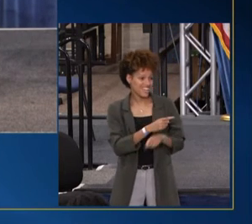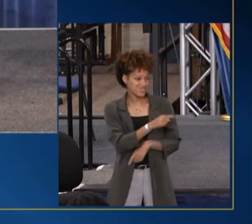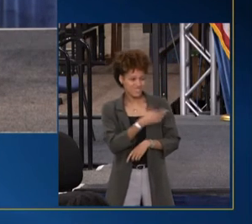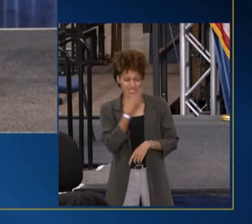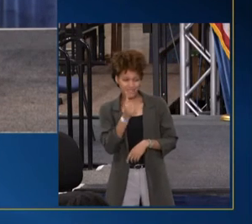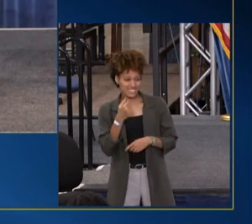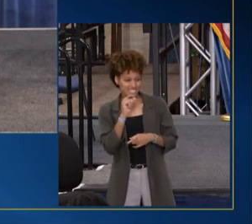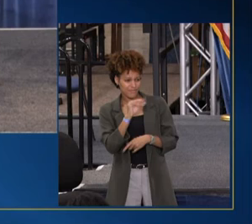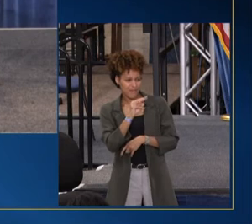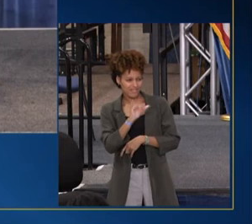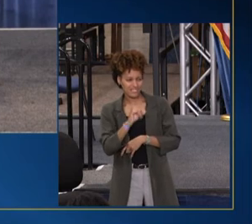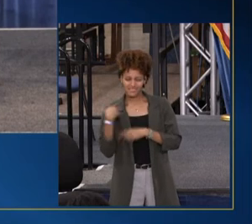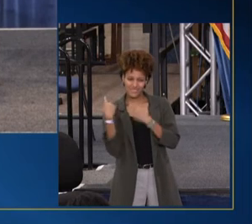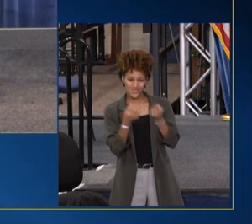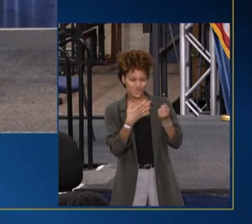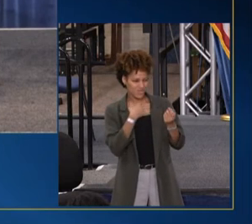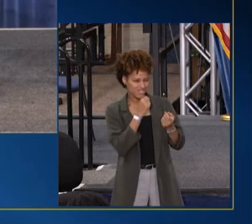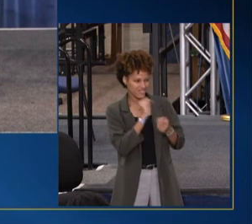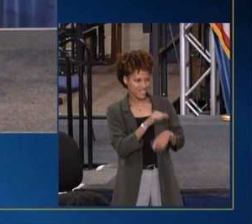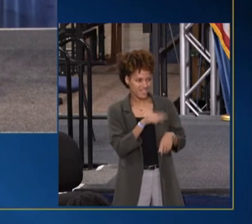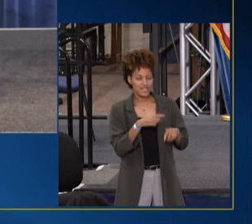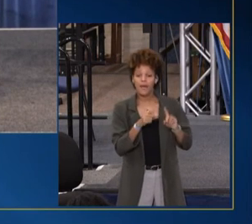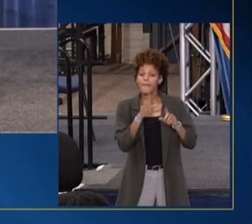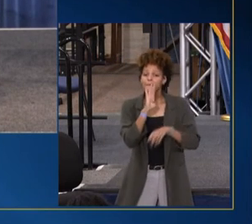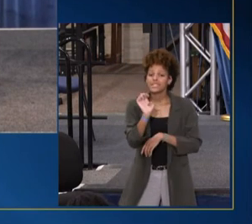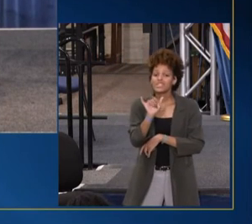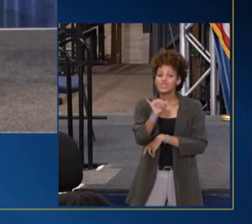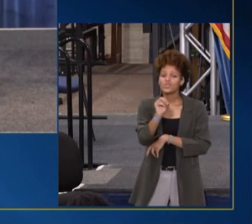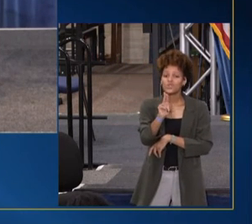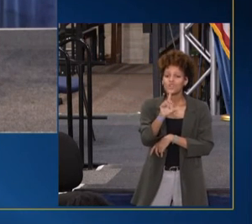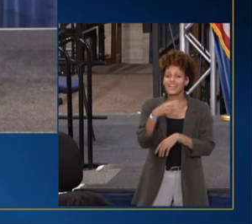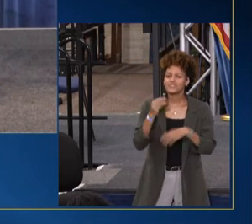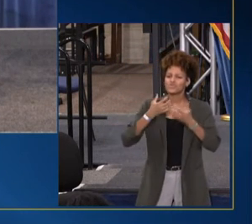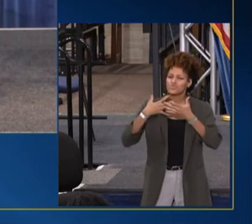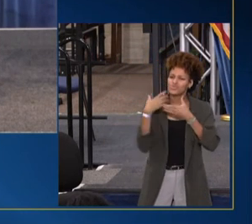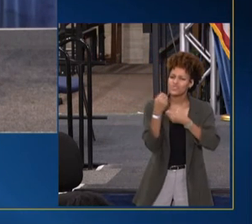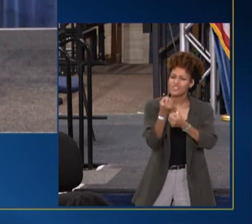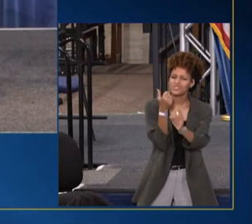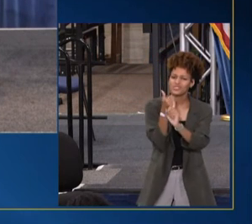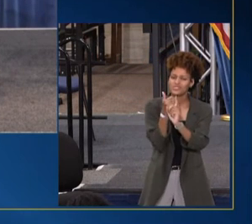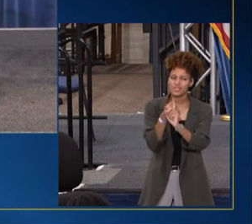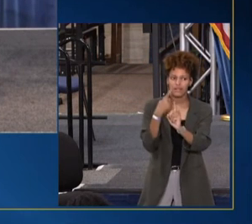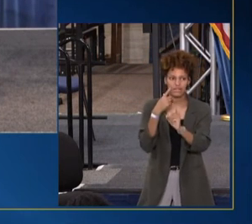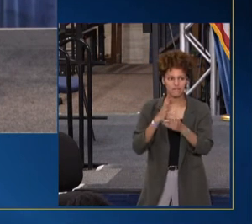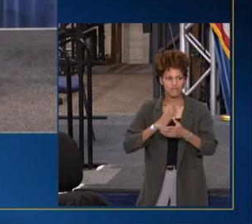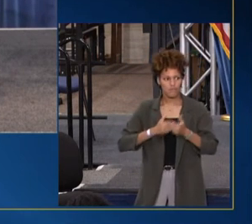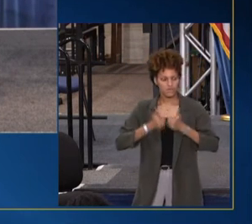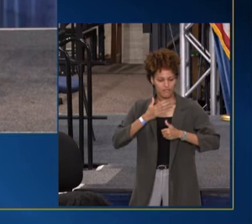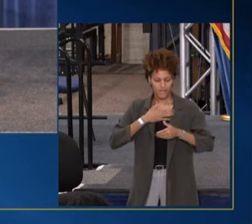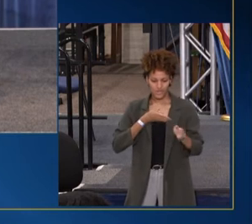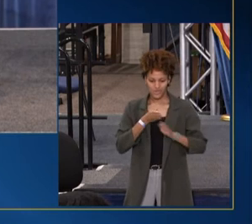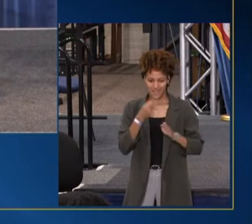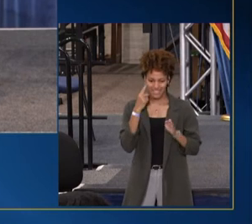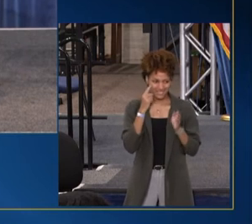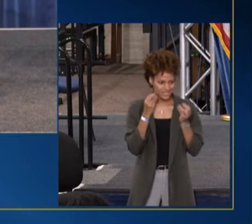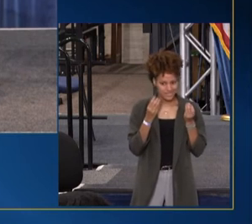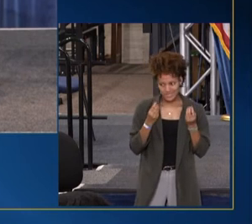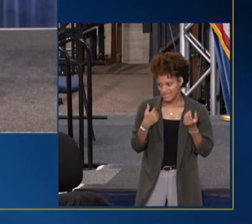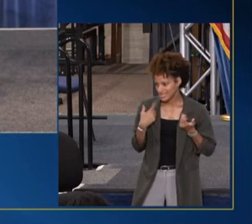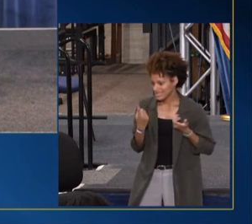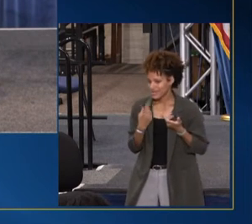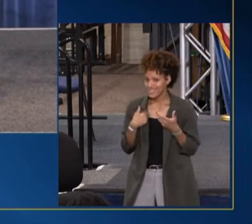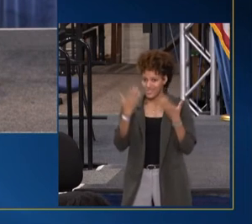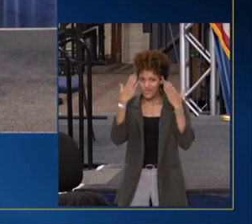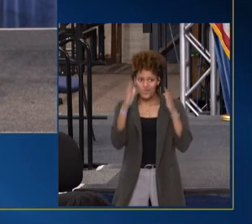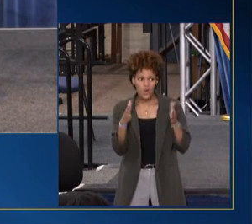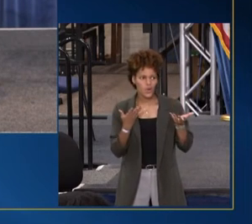ever. I would say yes, be you and trust yourself. I think I spent so much of my career thinking, oh, there's got to be something I don't